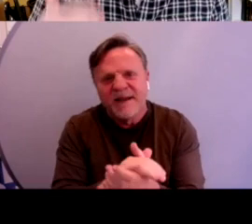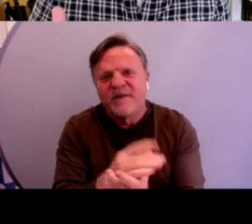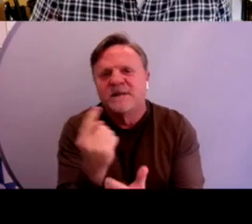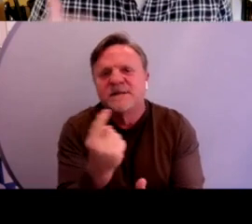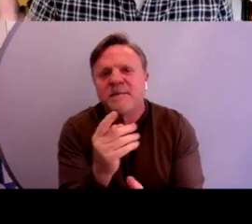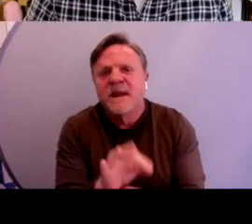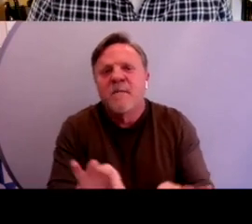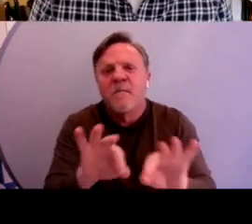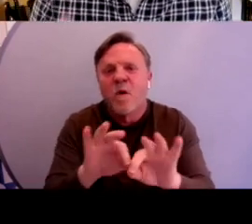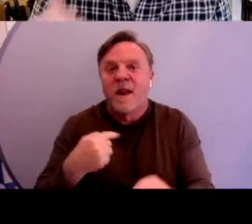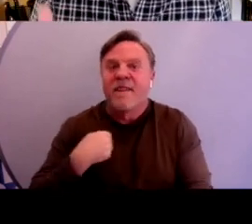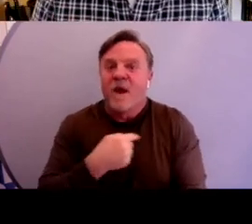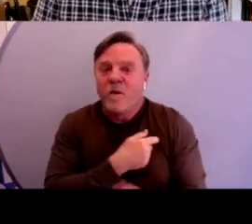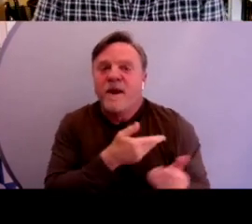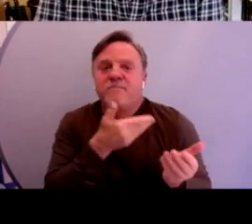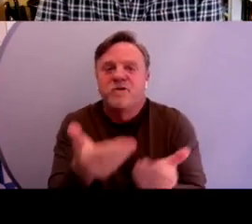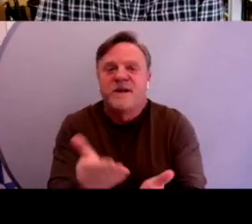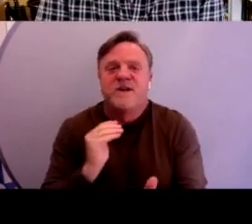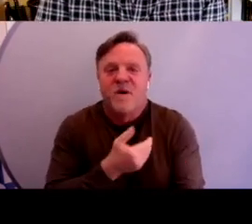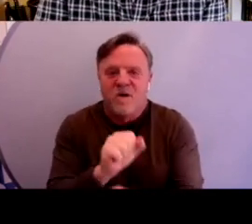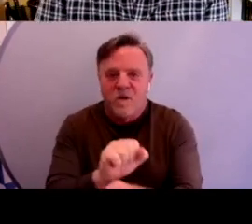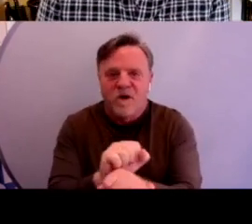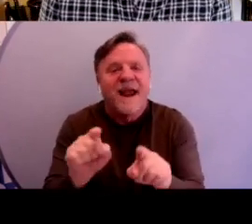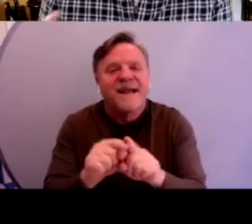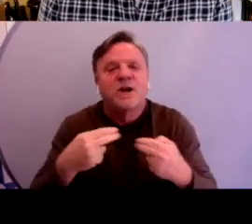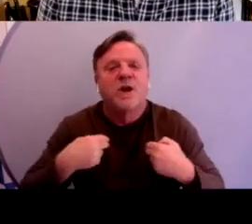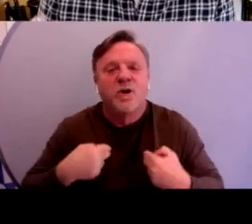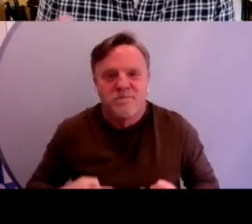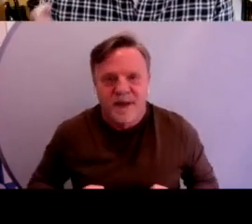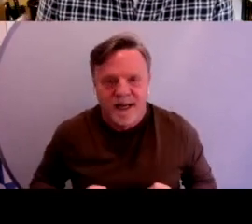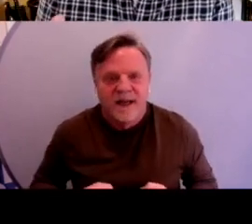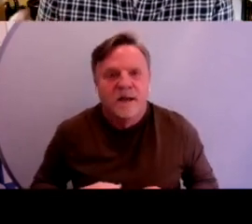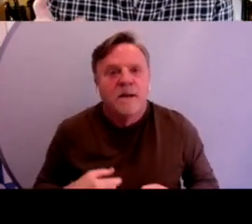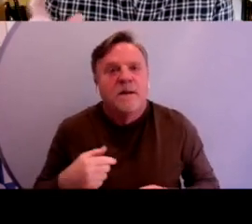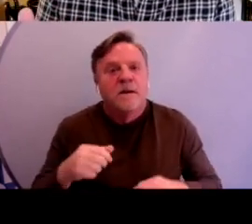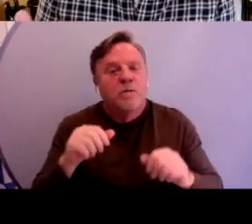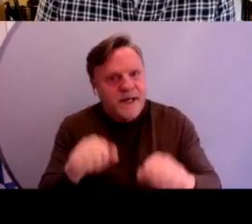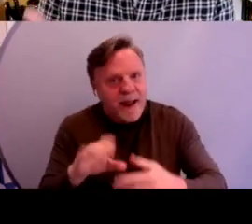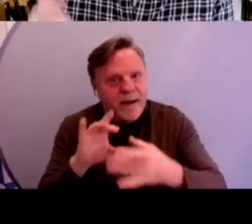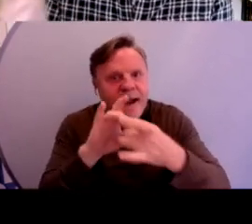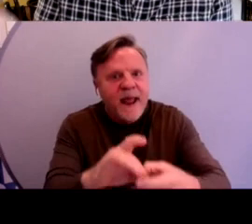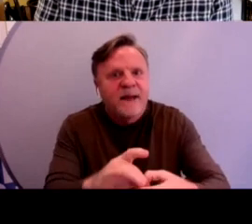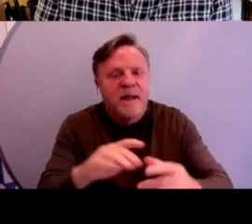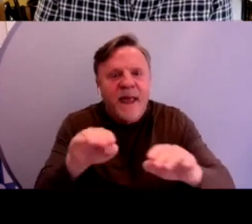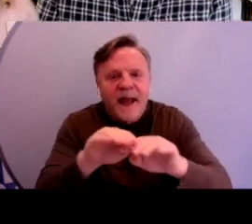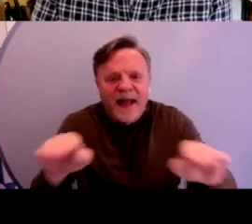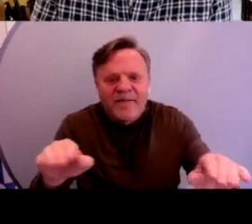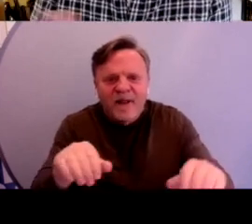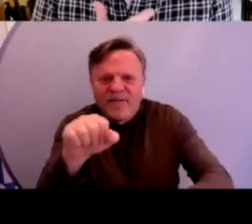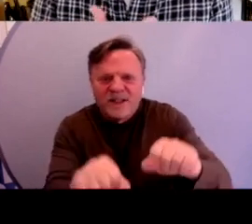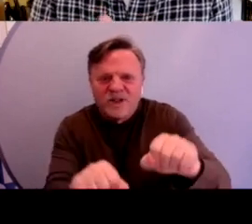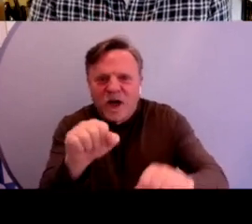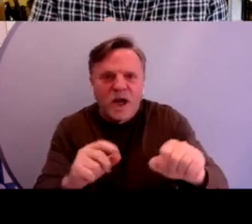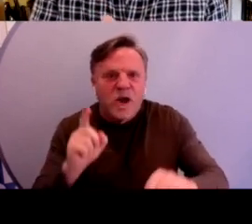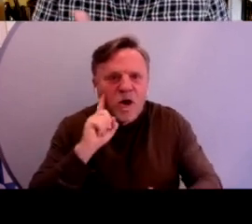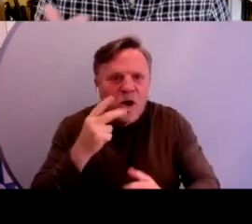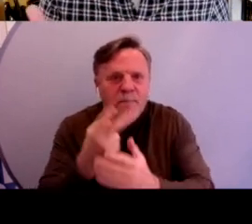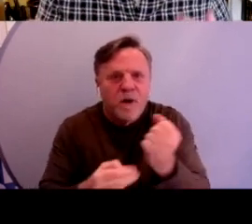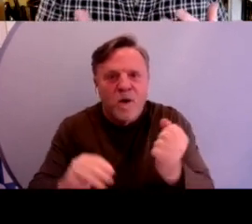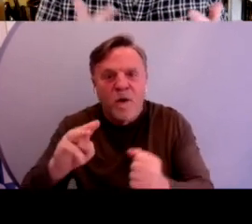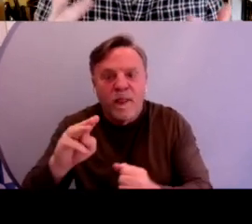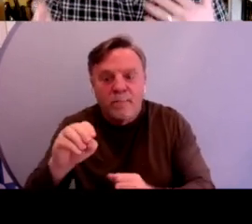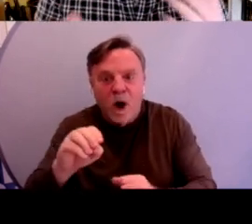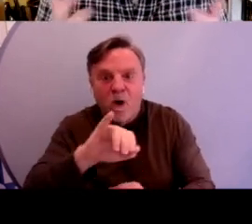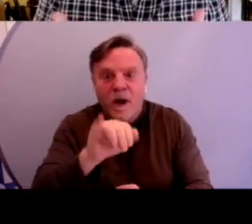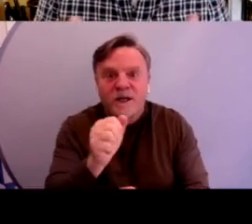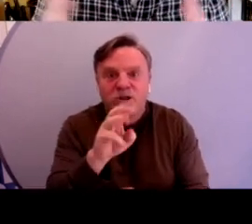important we bring to this work as a human being, that we can connect on that level of uncertainty. So you heard both Mo and Jasmine share